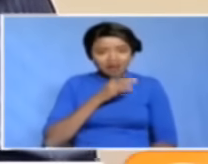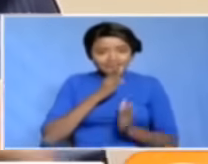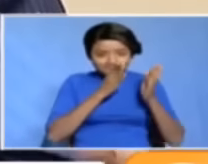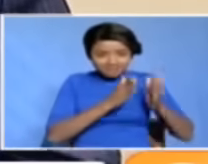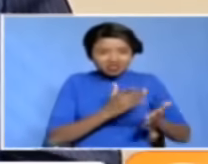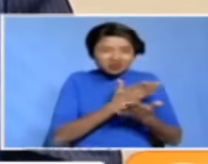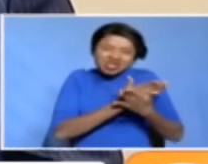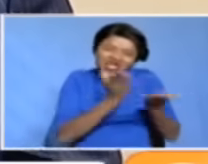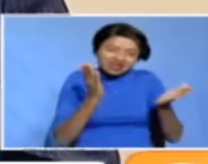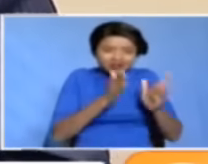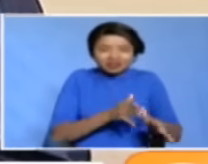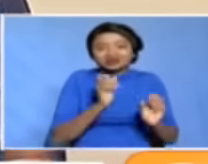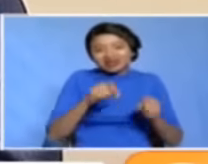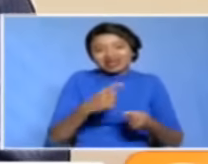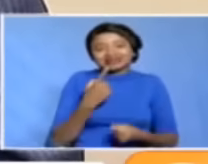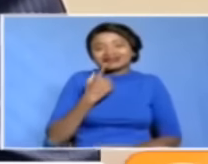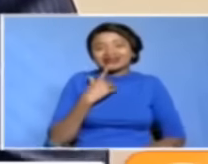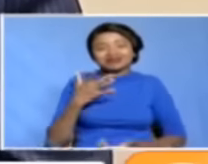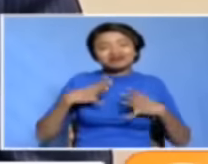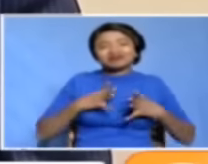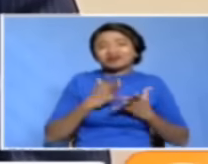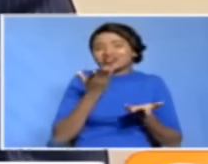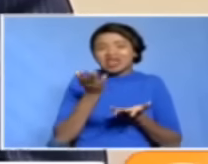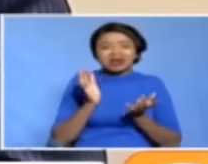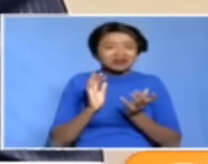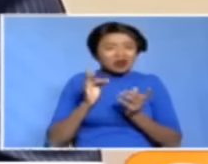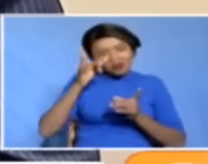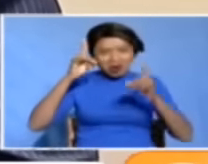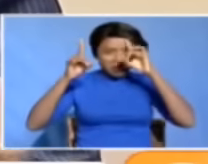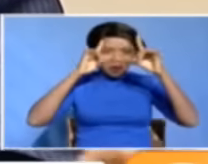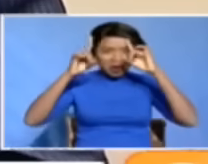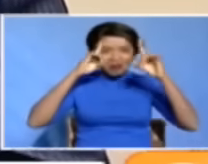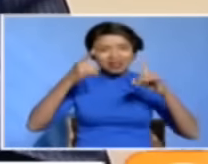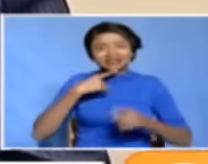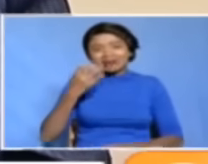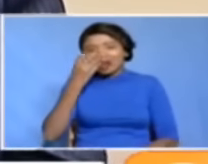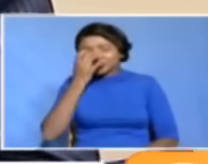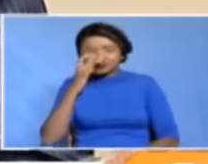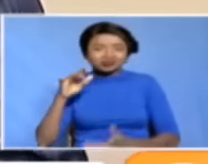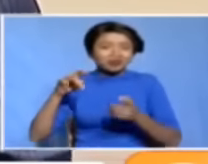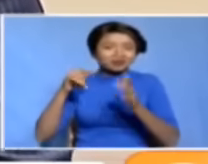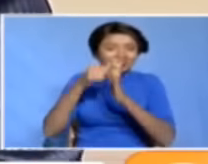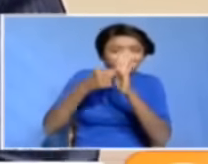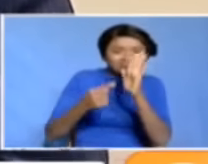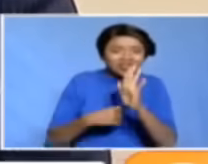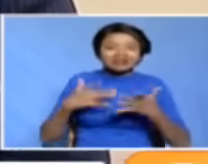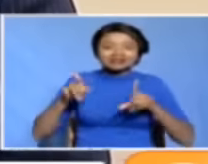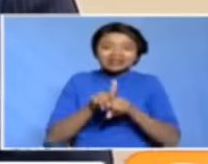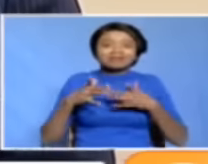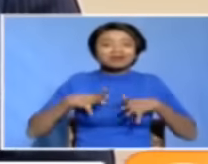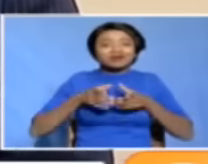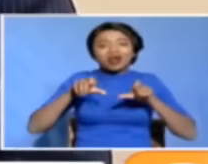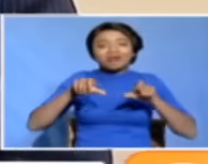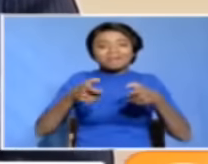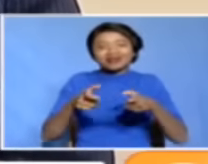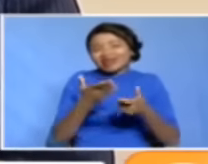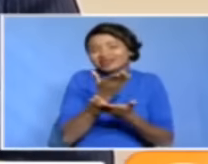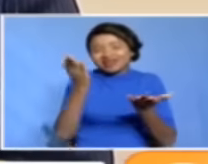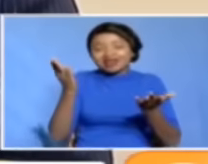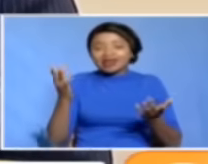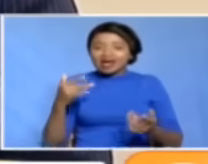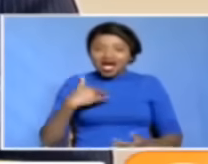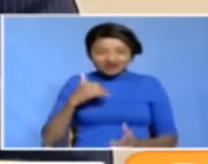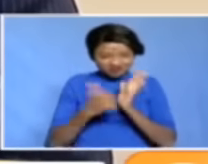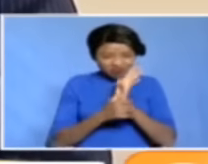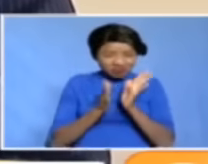can write, that every day there are bloggers who write about the deputy president, newspaper headlines, you guys in the media. We have no problem with that. But not the party. But I